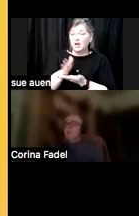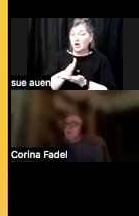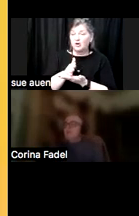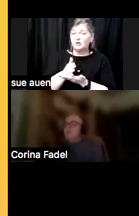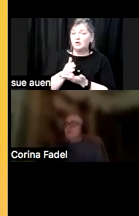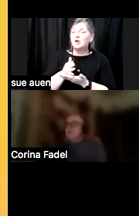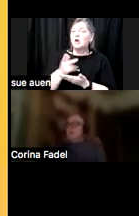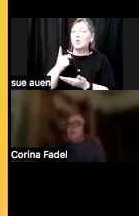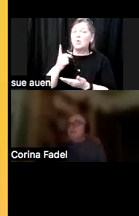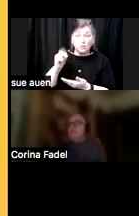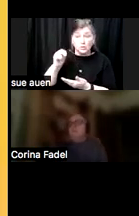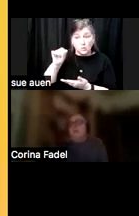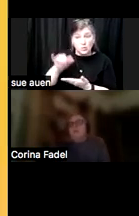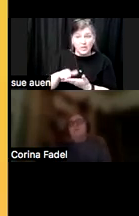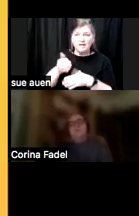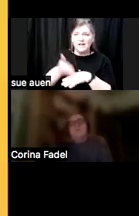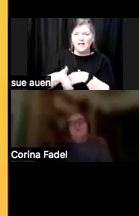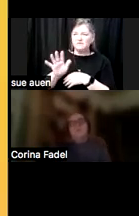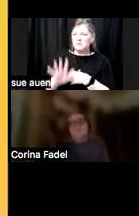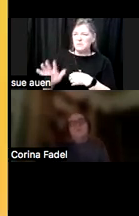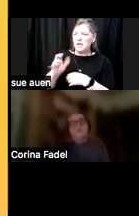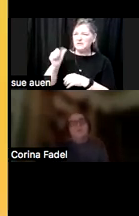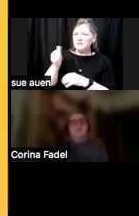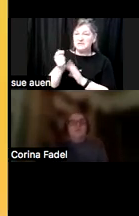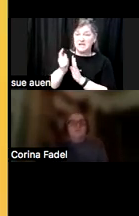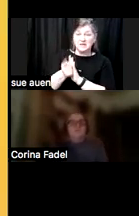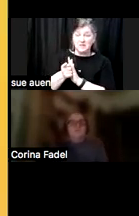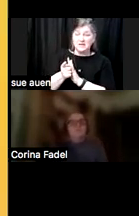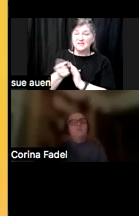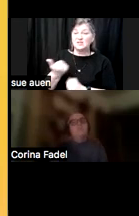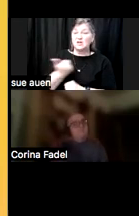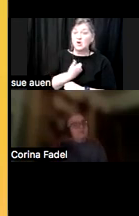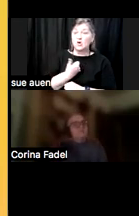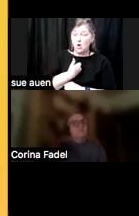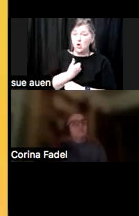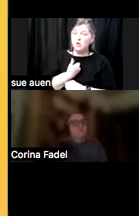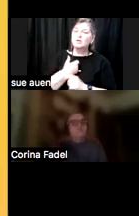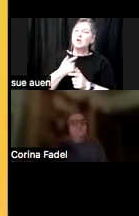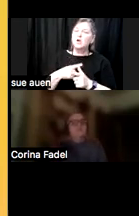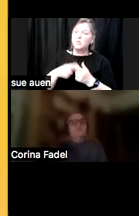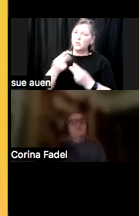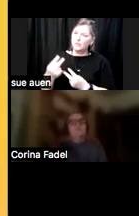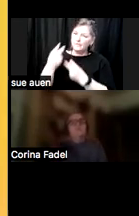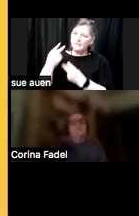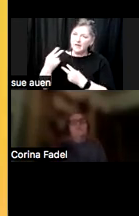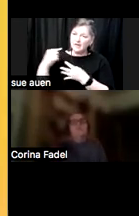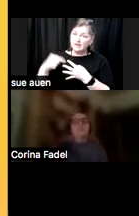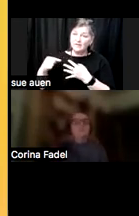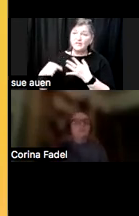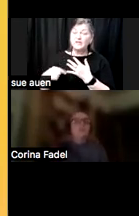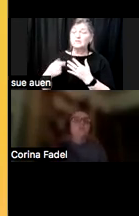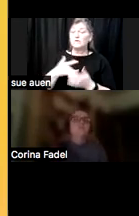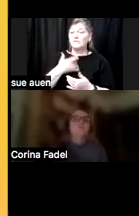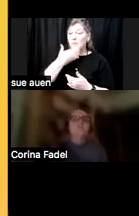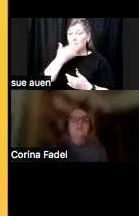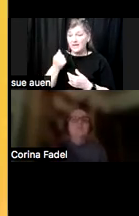doing that after about 10 minutes on our own to both reflect in the ways that feel best and